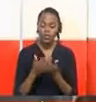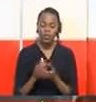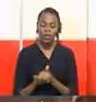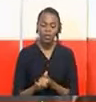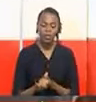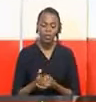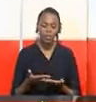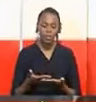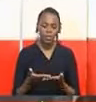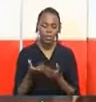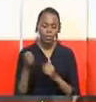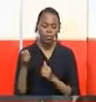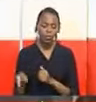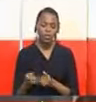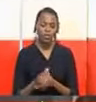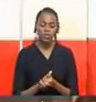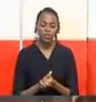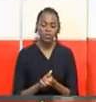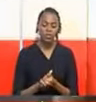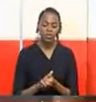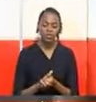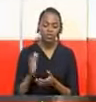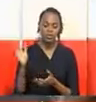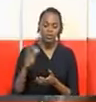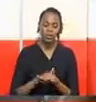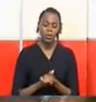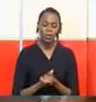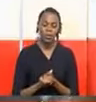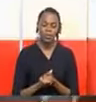them because they have brought me joy in recent times.